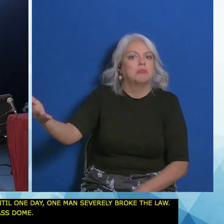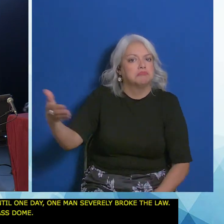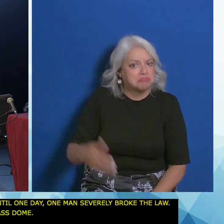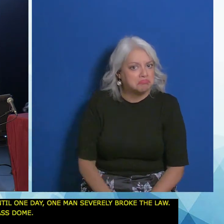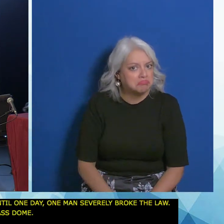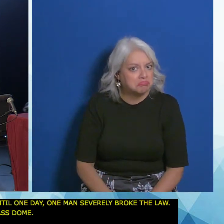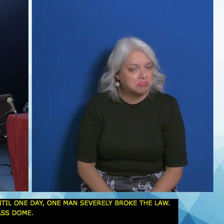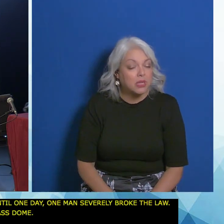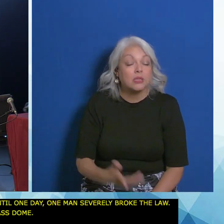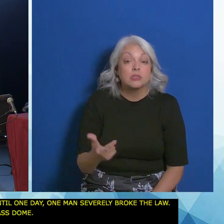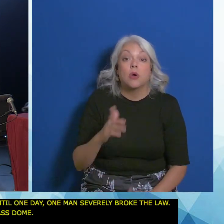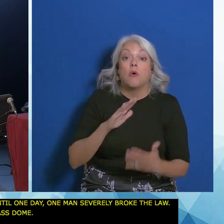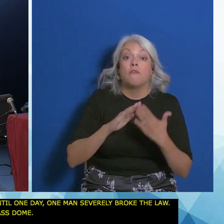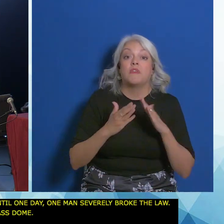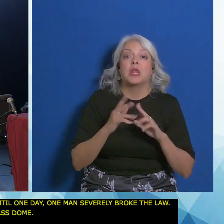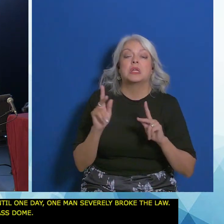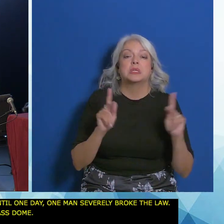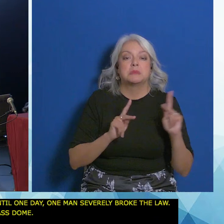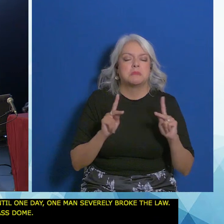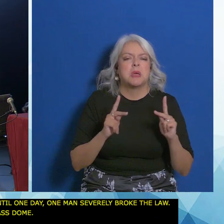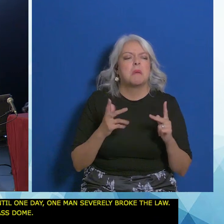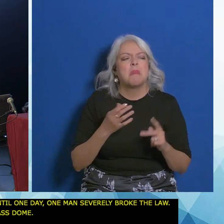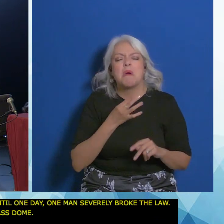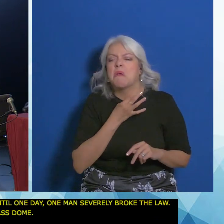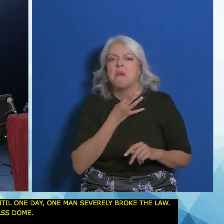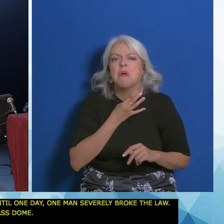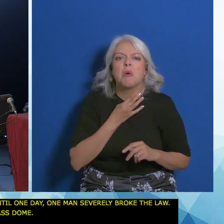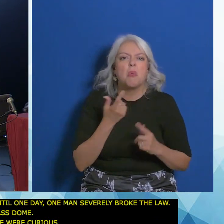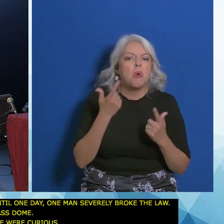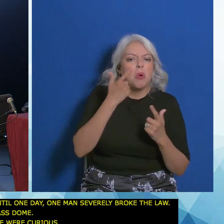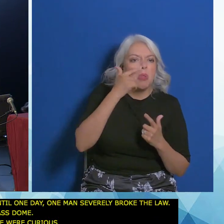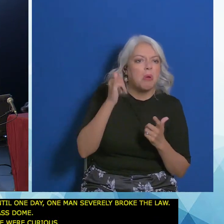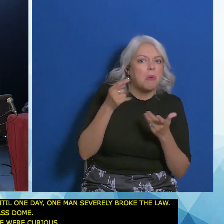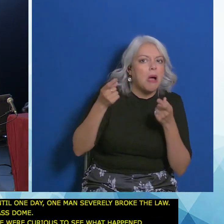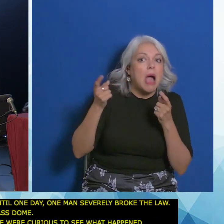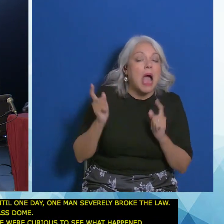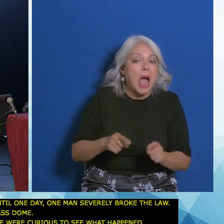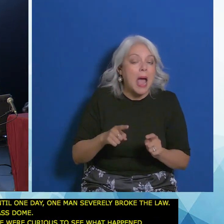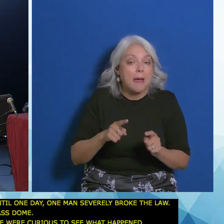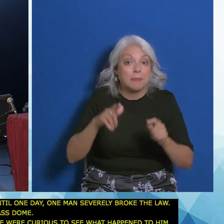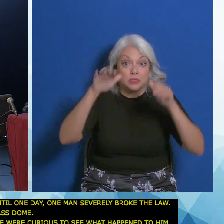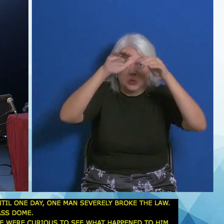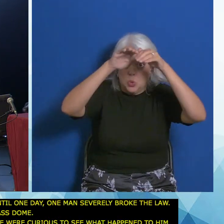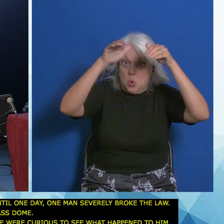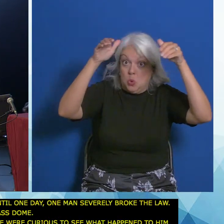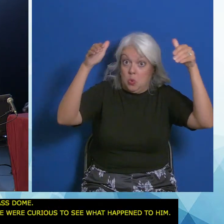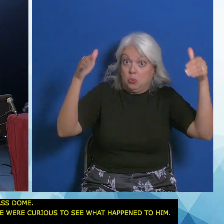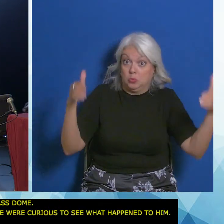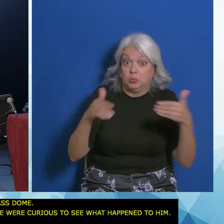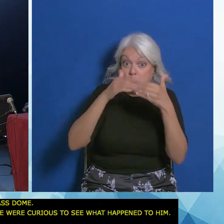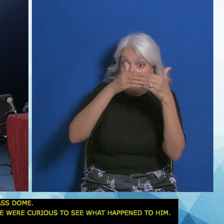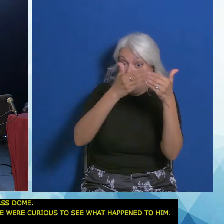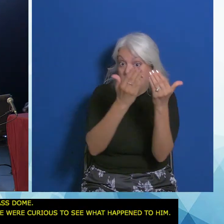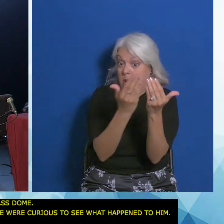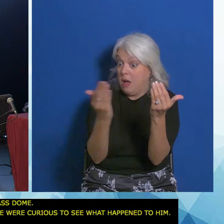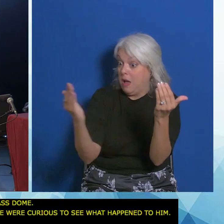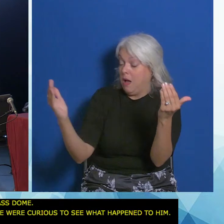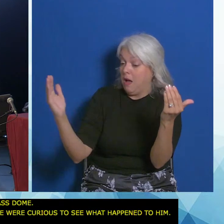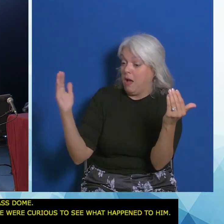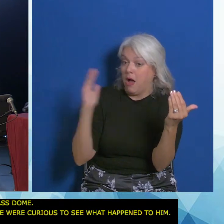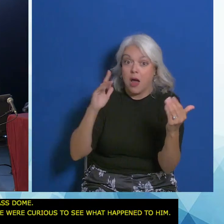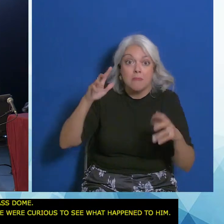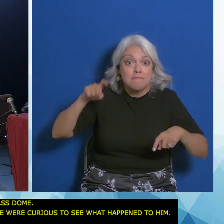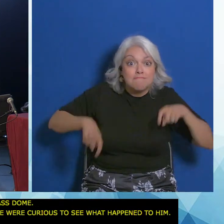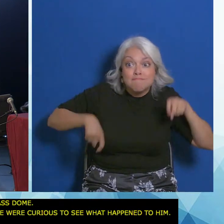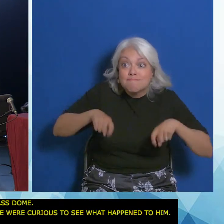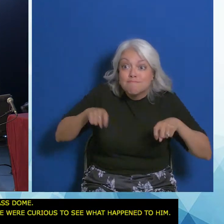So the village people were curious to see what happened to him, and they all headed over to the glass window